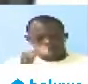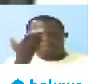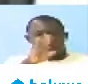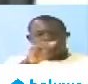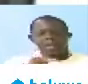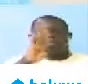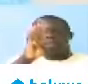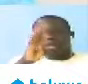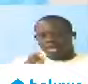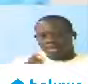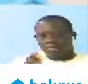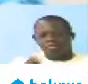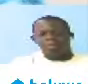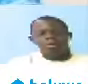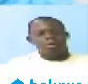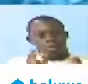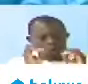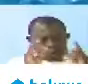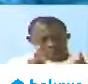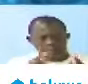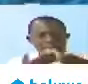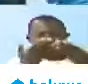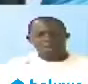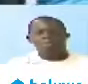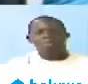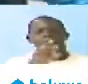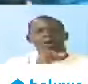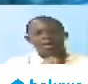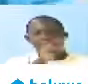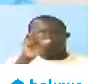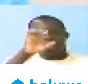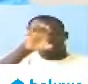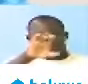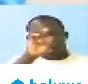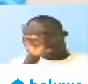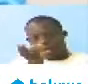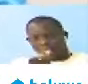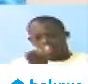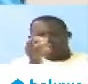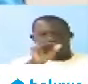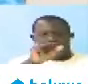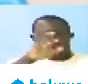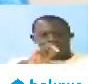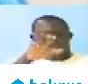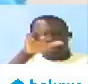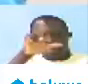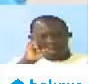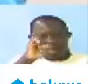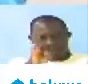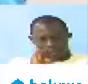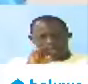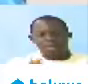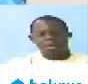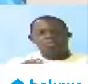All right. So Charles Taylor has gone to Liberia. That must have been in